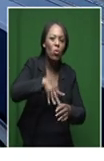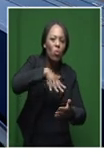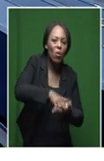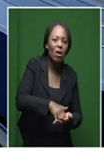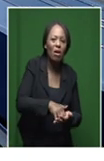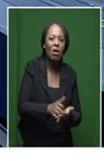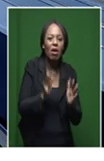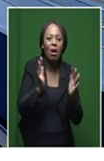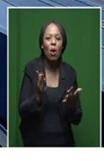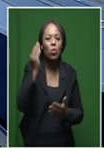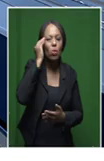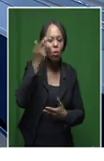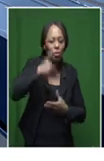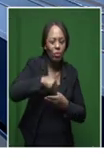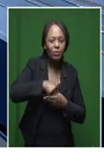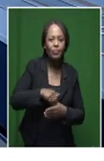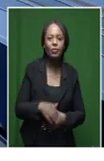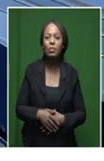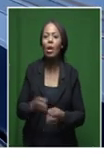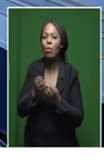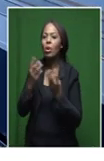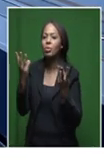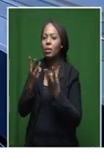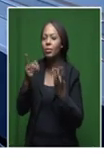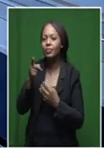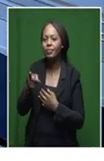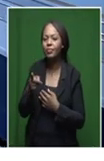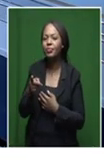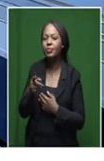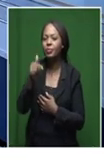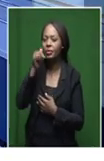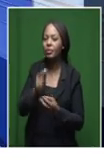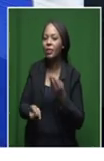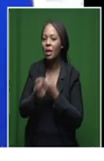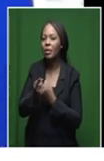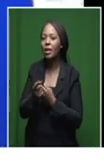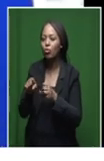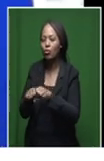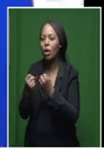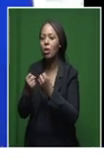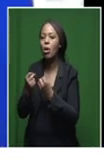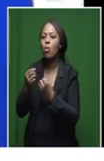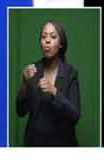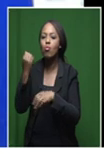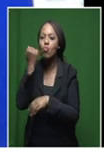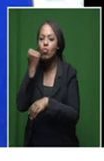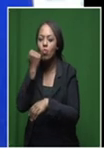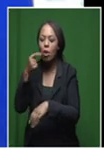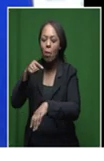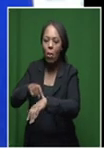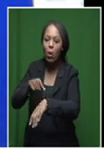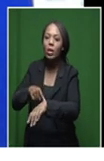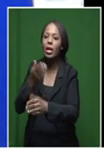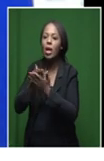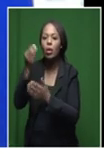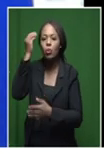Well, unfortunately, a lot of people realize they have osteoporosis once they've already fractured and broken a bone, which is what we don't want. So